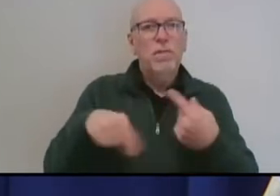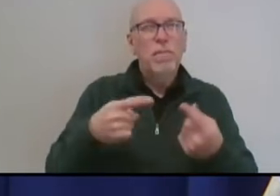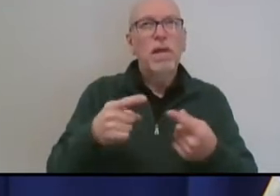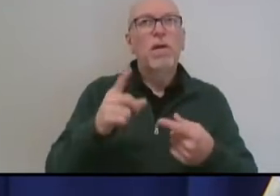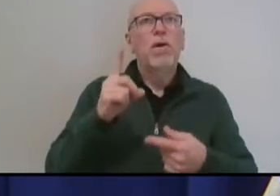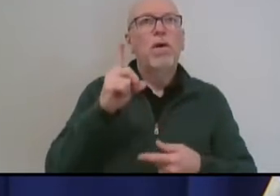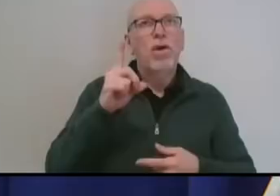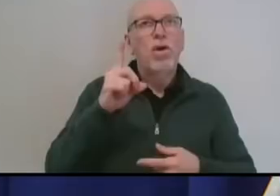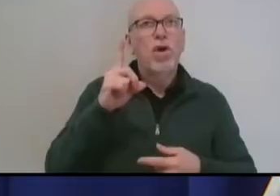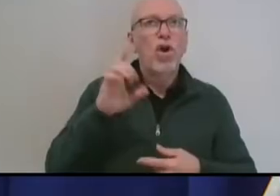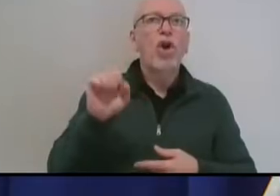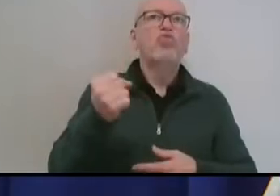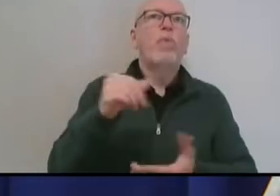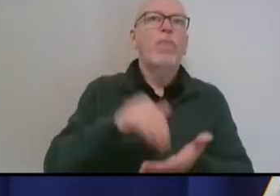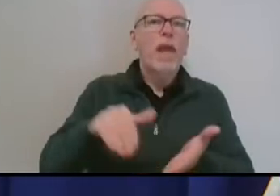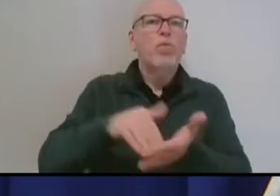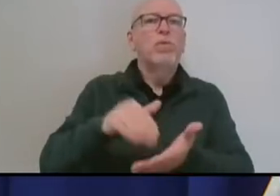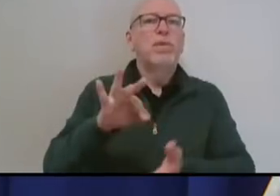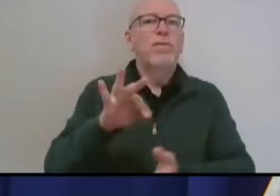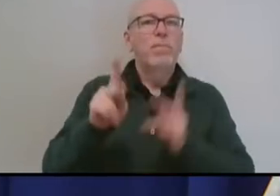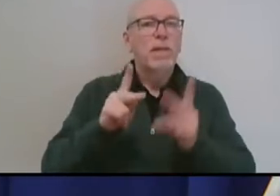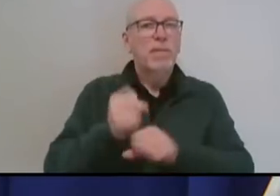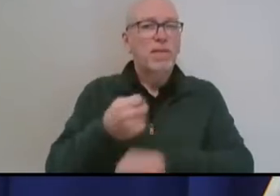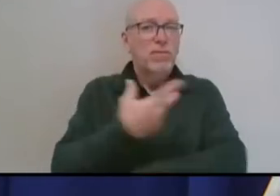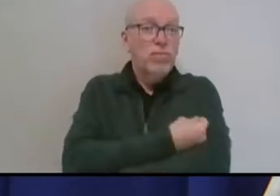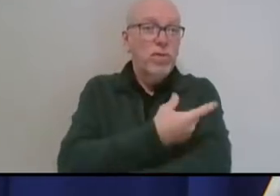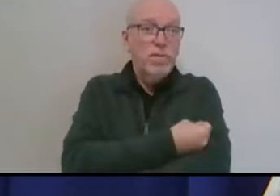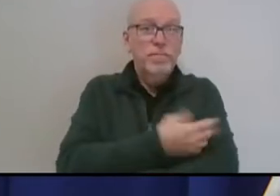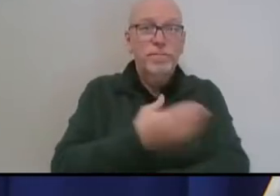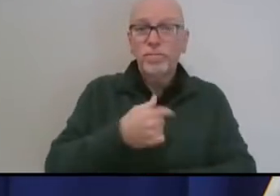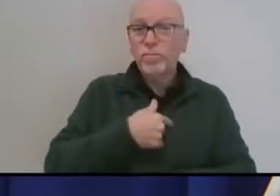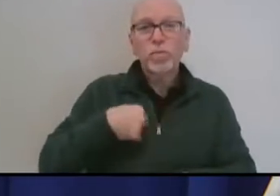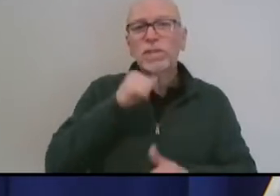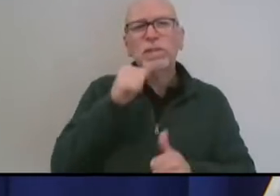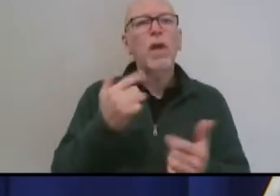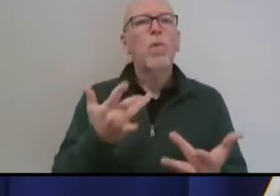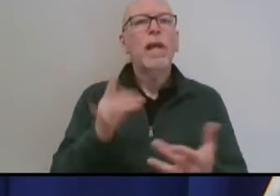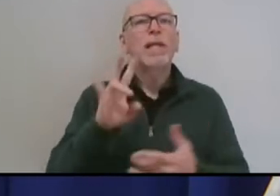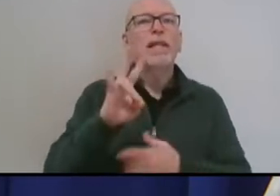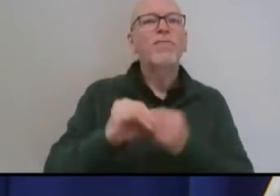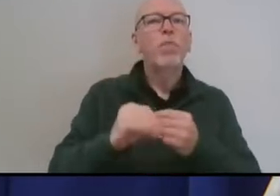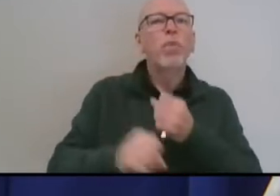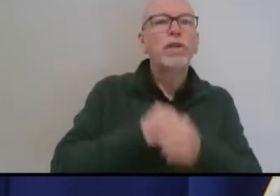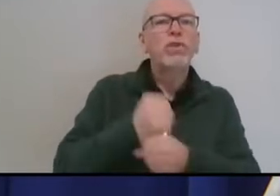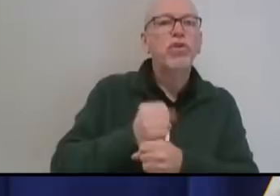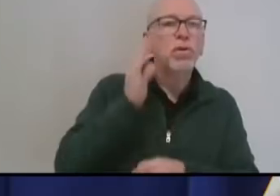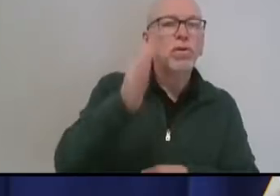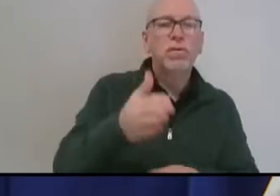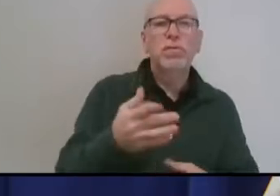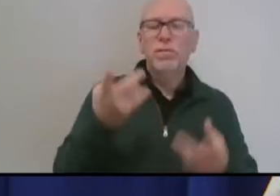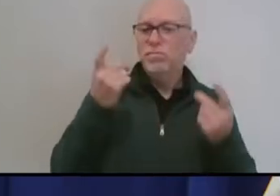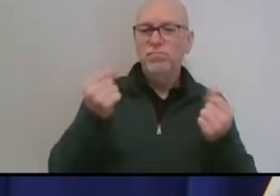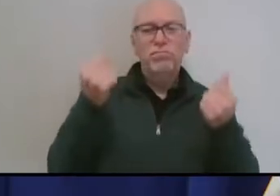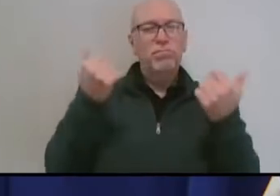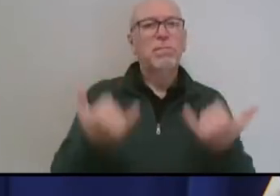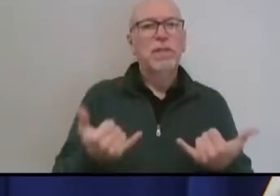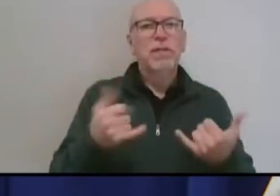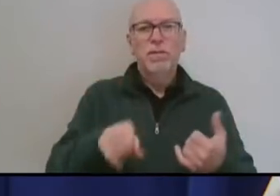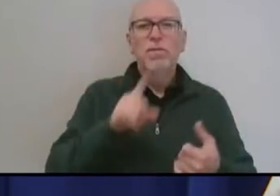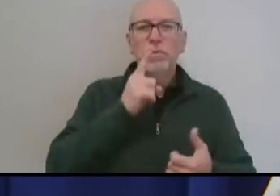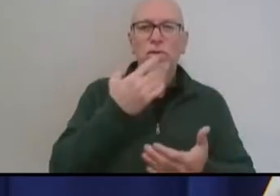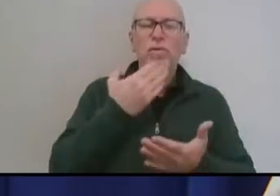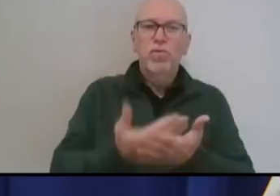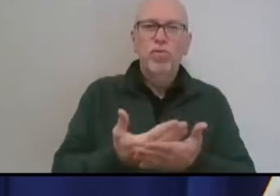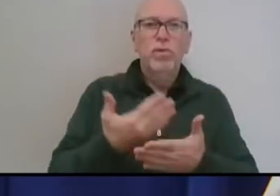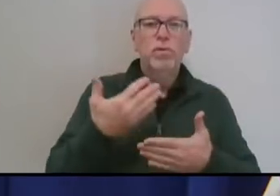of thousands of Hoosiers getting vaccinated, and we're not waiting 7 more years. Yeah. This is a really good thing.